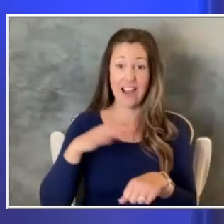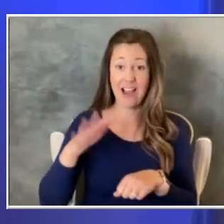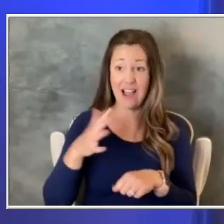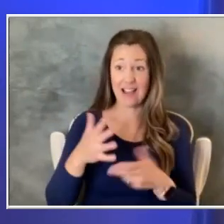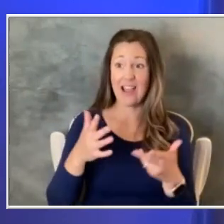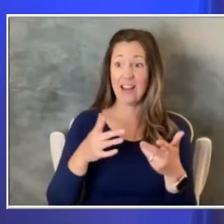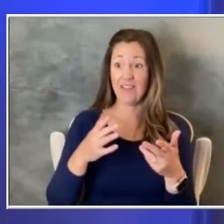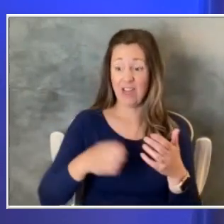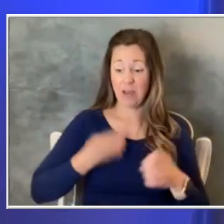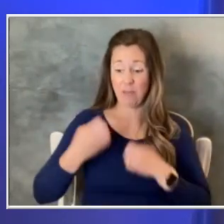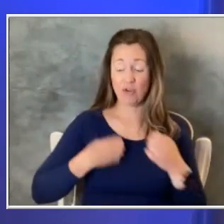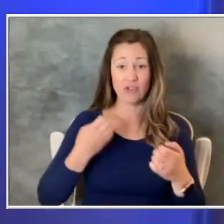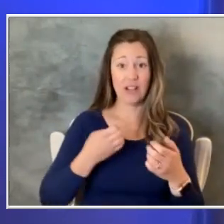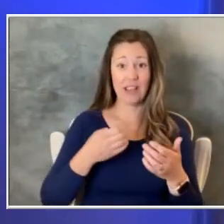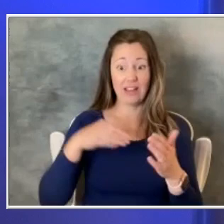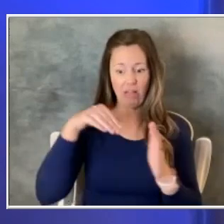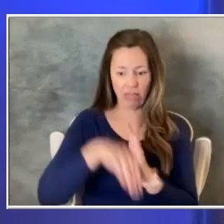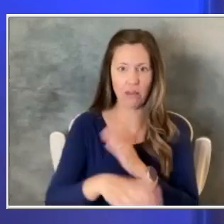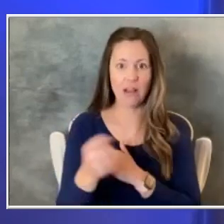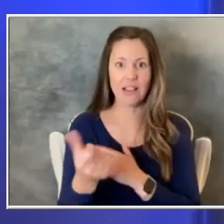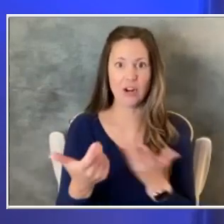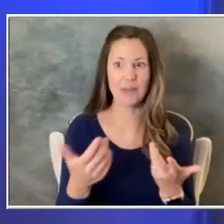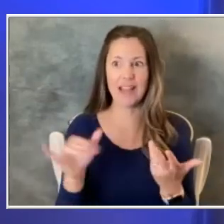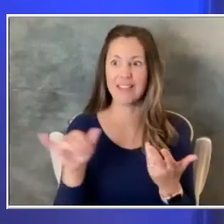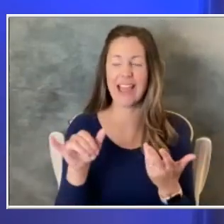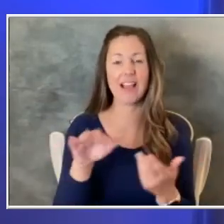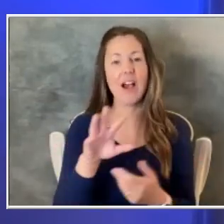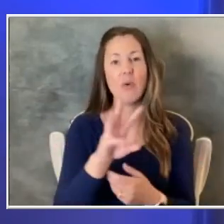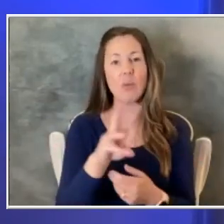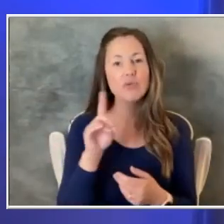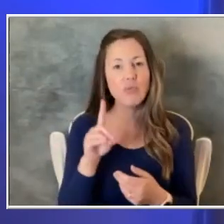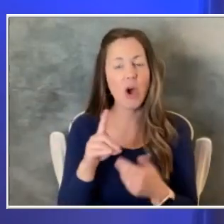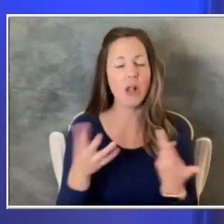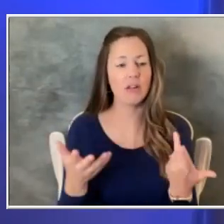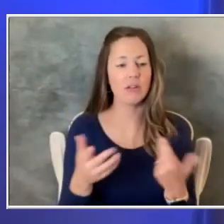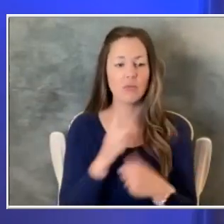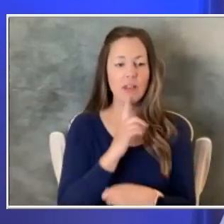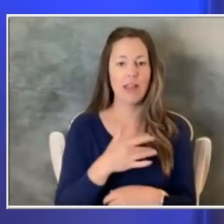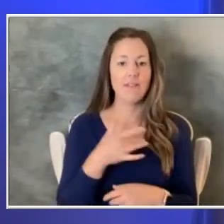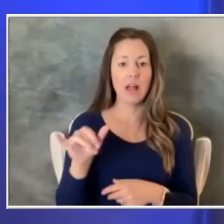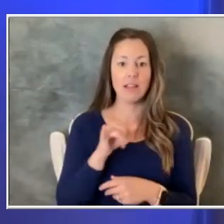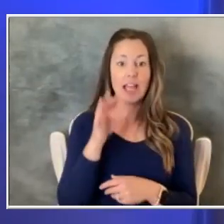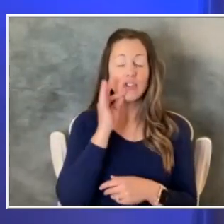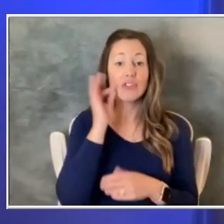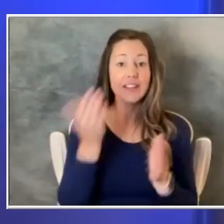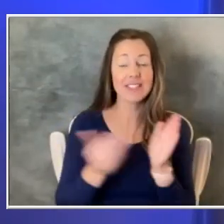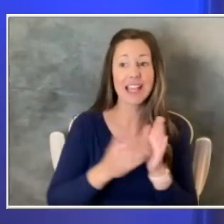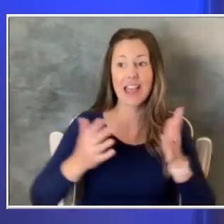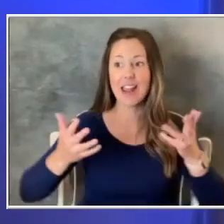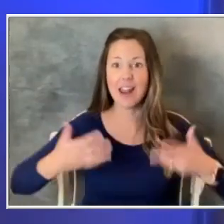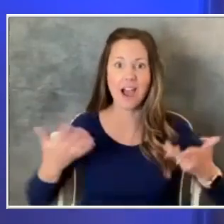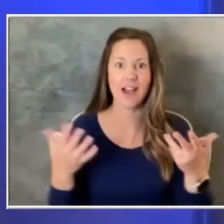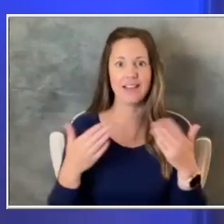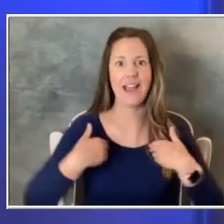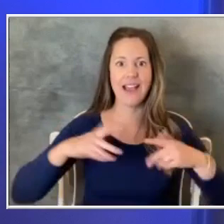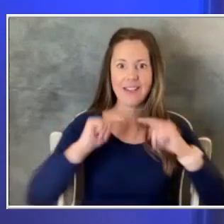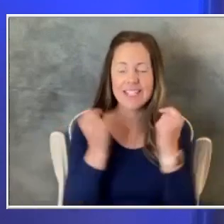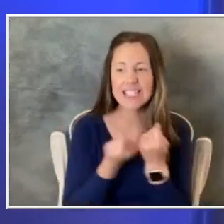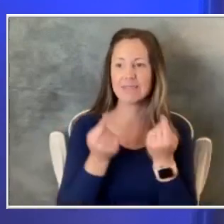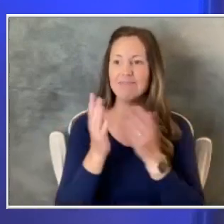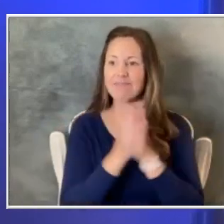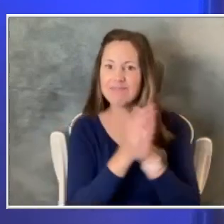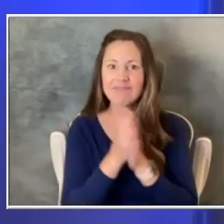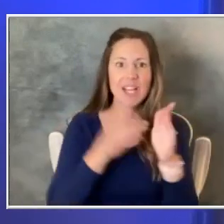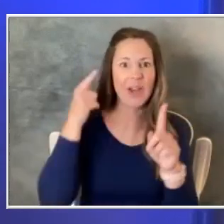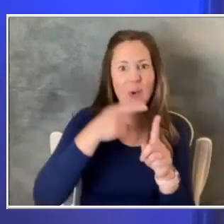A little withdrawal. I was a complete withdrawal, because it felt like I was playing for the Chiefs again, where I had a team of people that we had one goal and we were